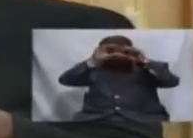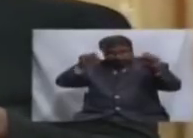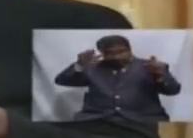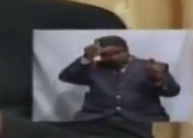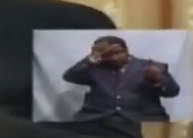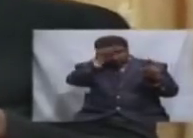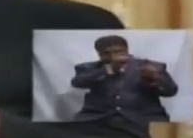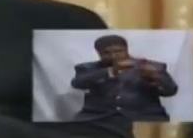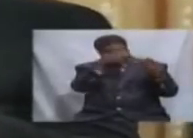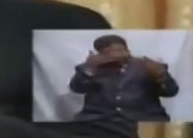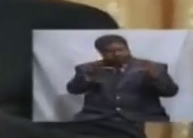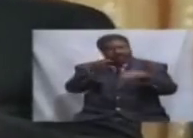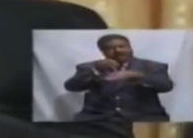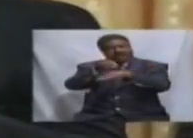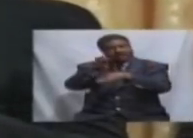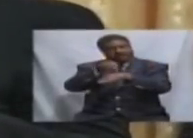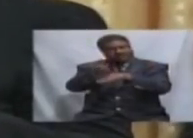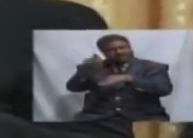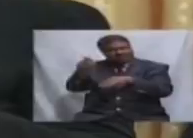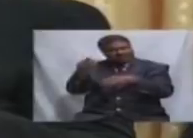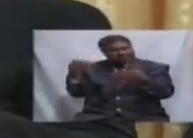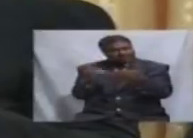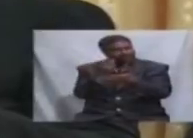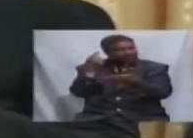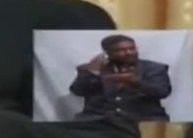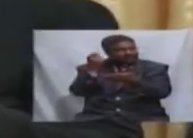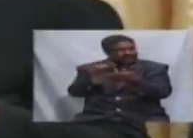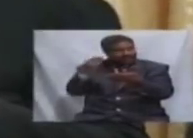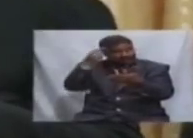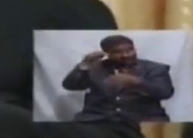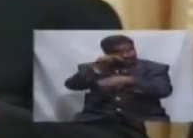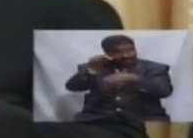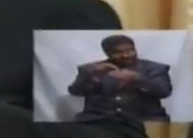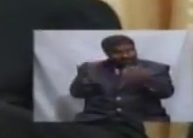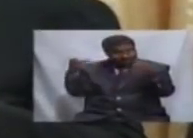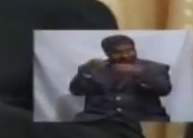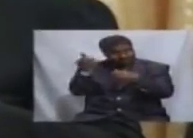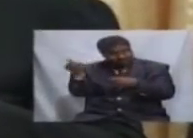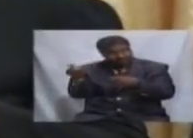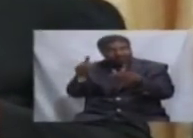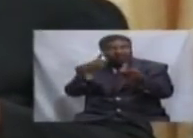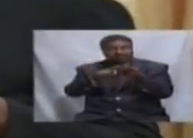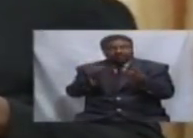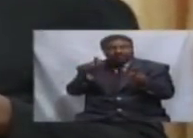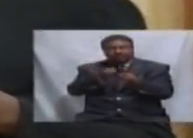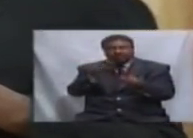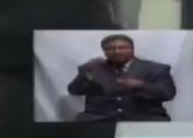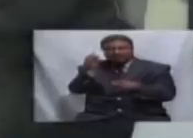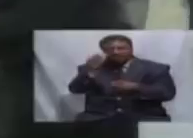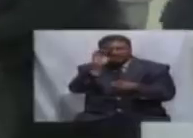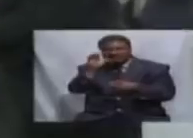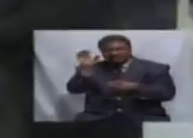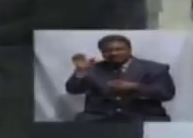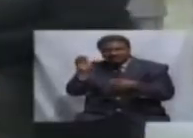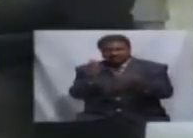Lungu advises newly sworn-in clerk of the National Assembly Cecilia Mbewe and Anti-Corruption Commission Director General